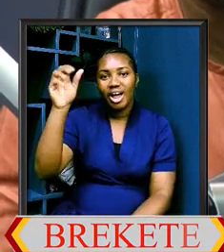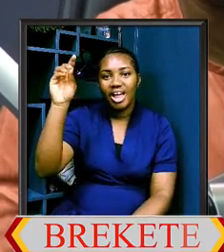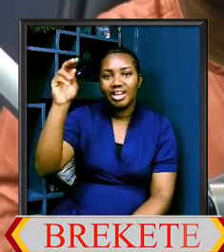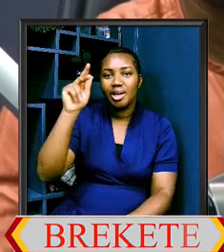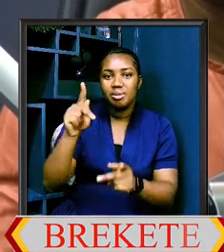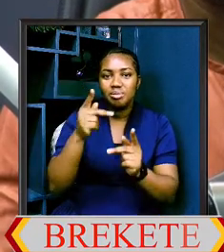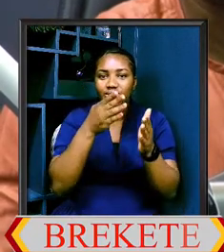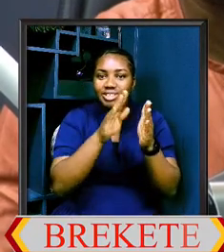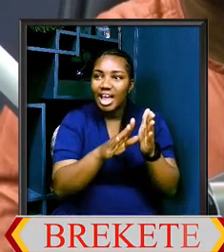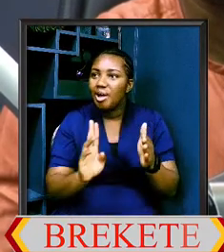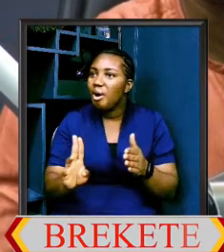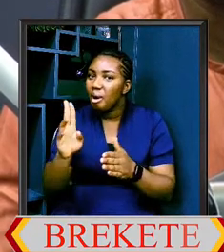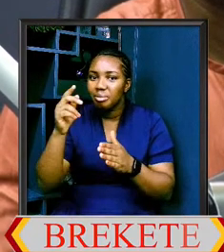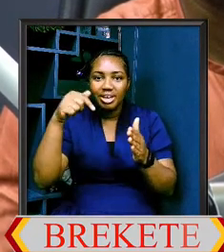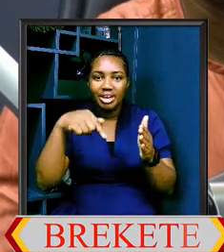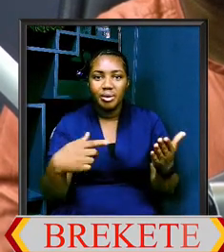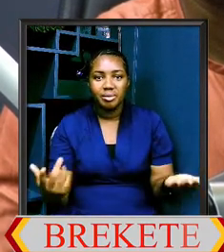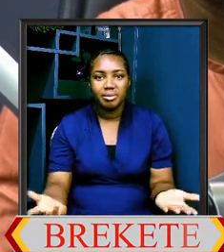down.